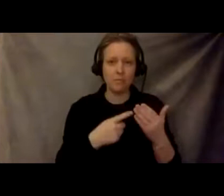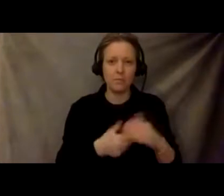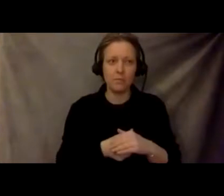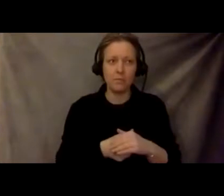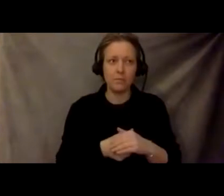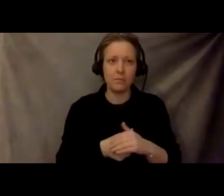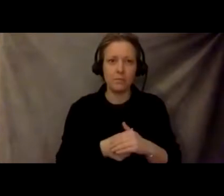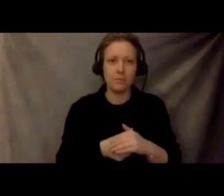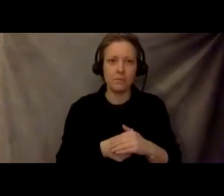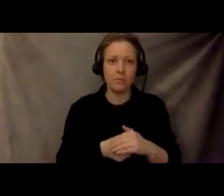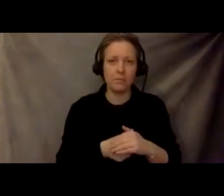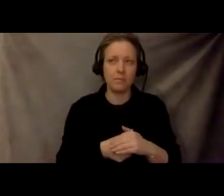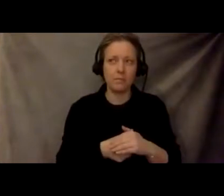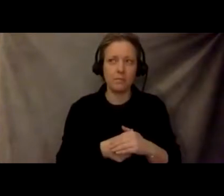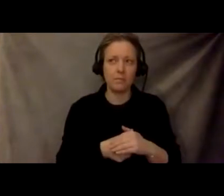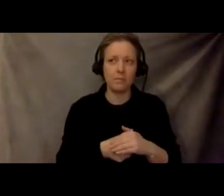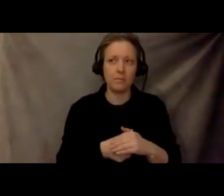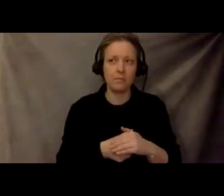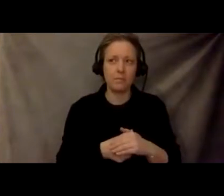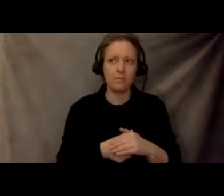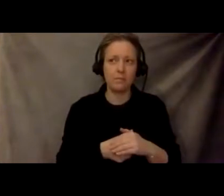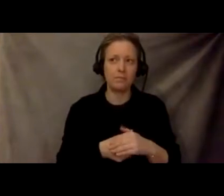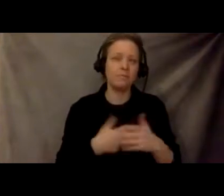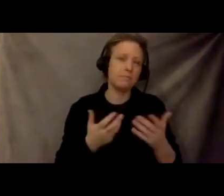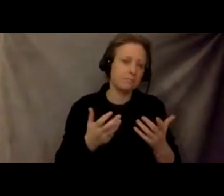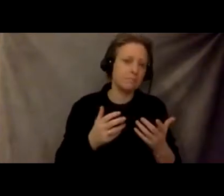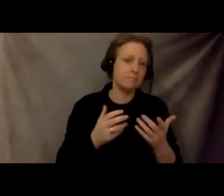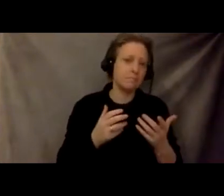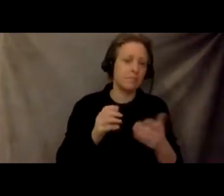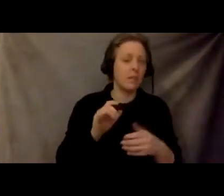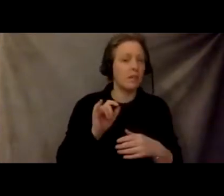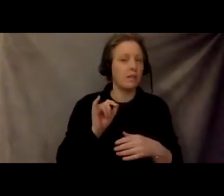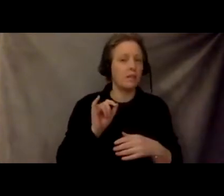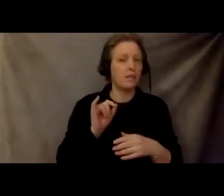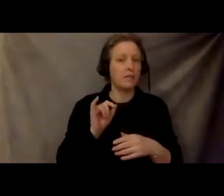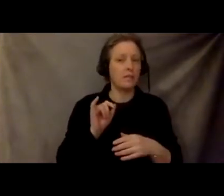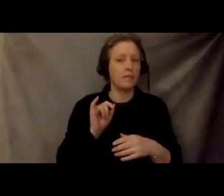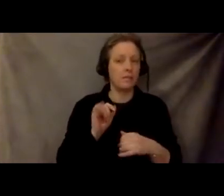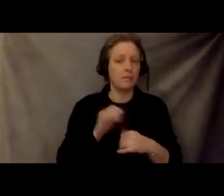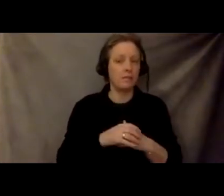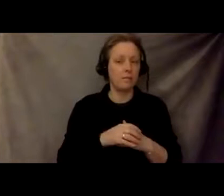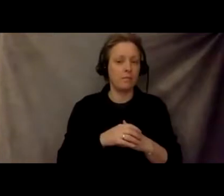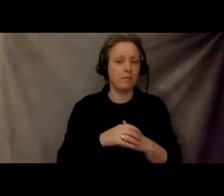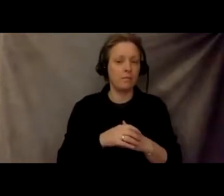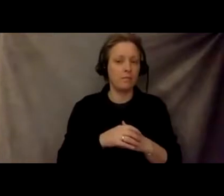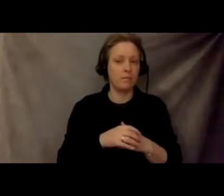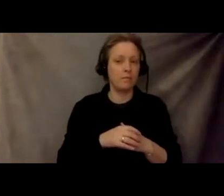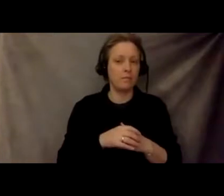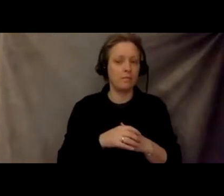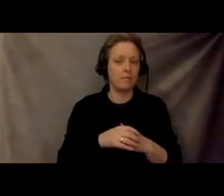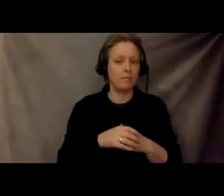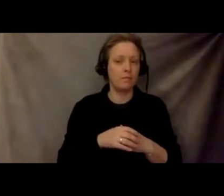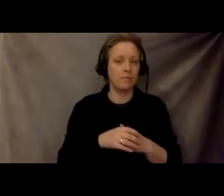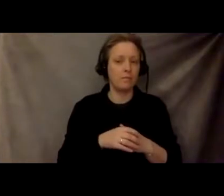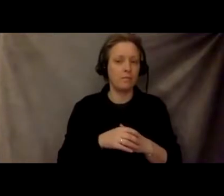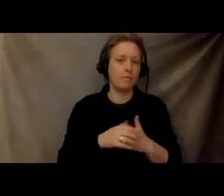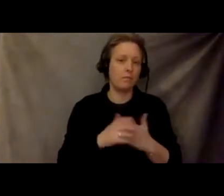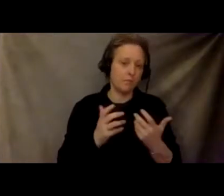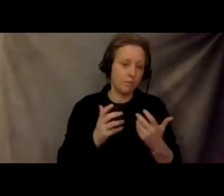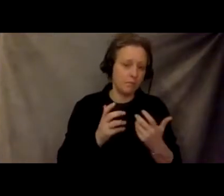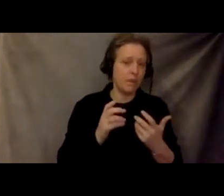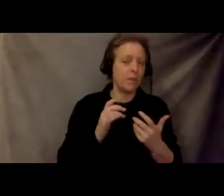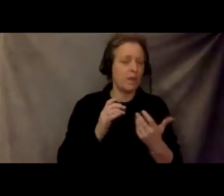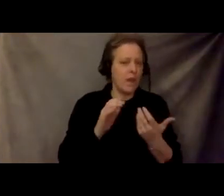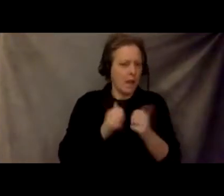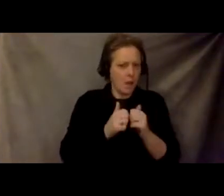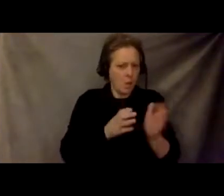be a problem if you lived on the first floor or fifth floor and I lived on the fourth floor, because as you age, you don't like all those stairs. We